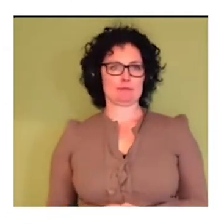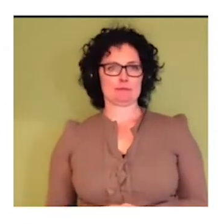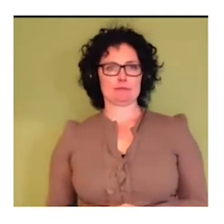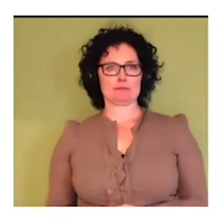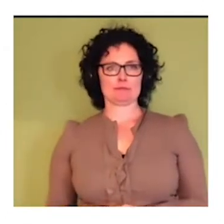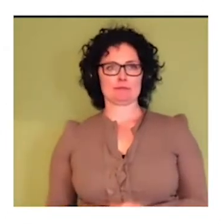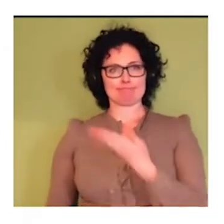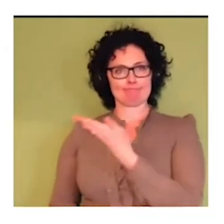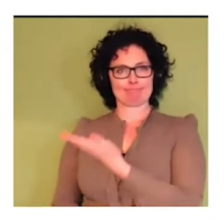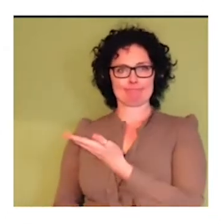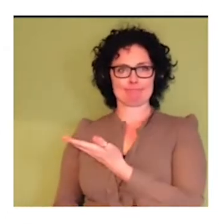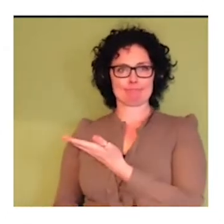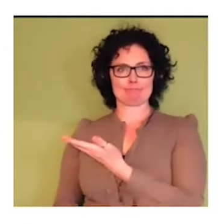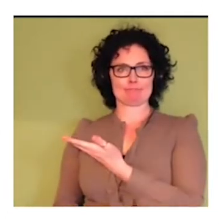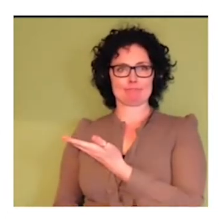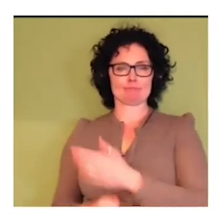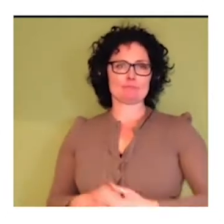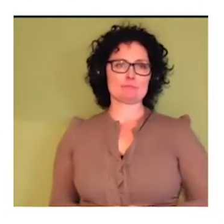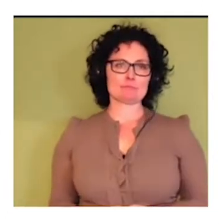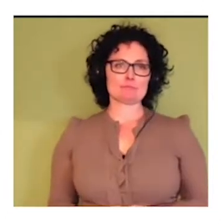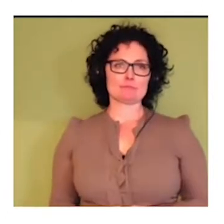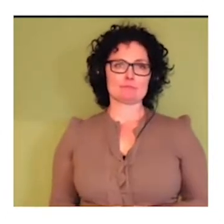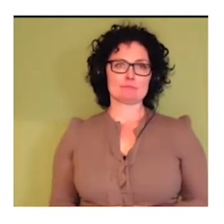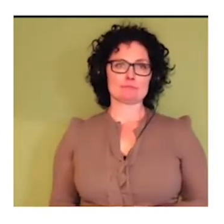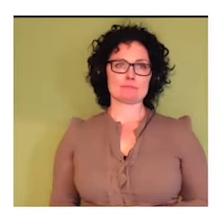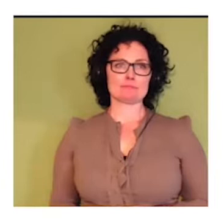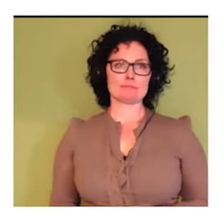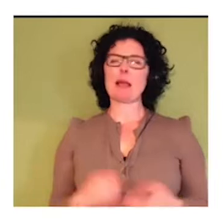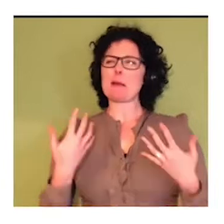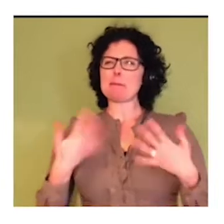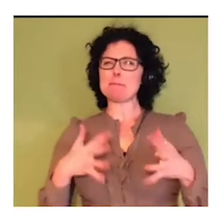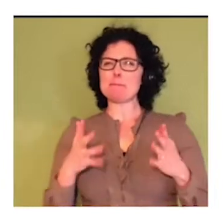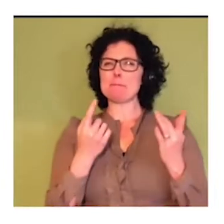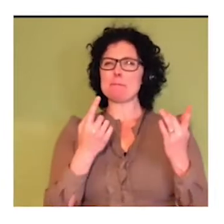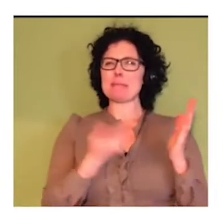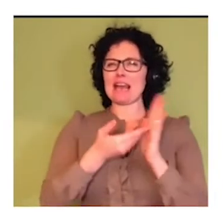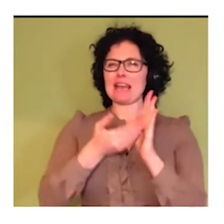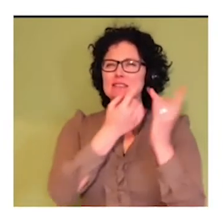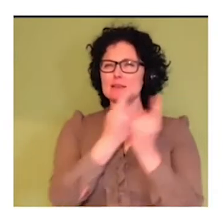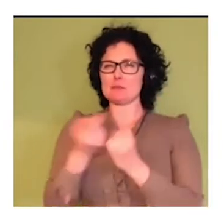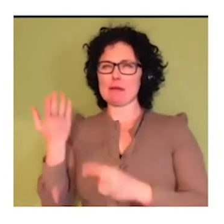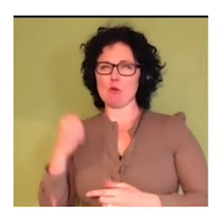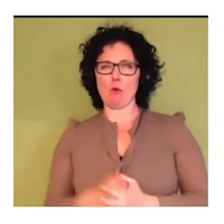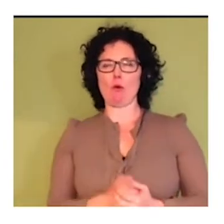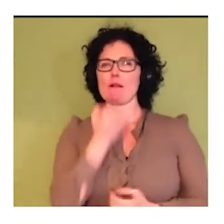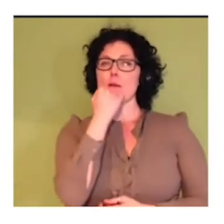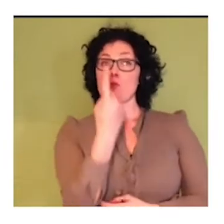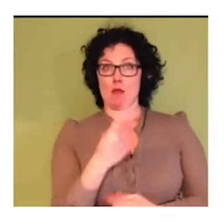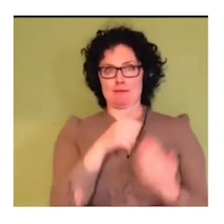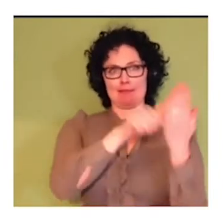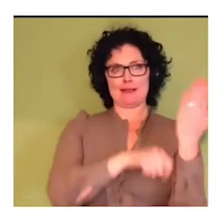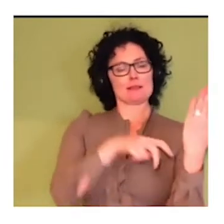have already added are displayed for me. To keep things simple, I'll pick the first one in the list so I can get reading.